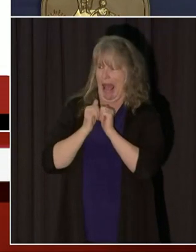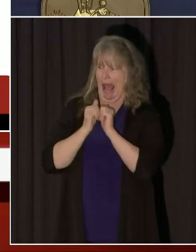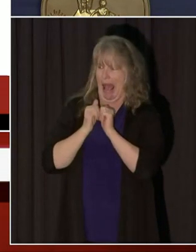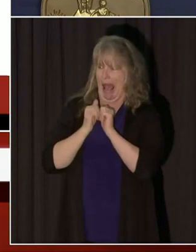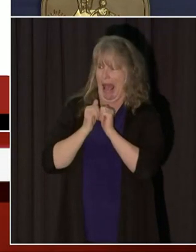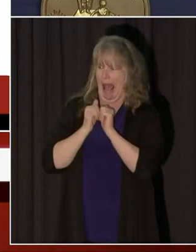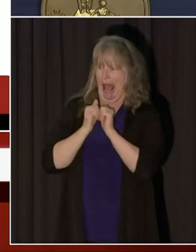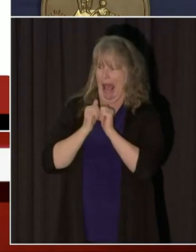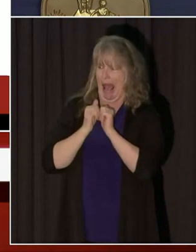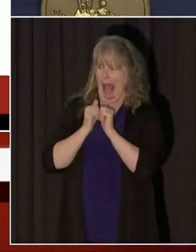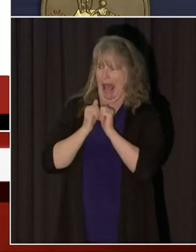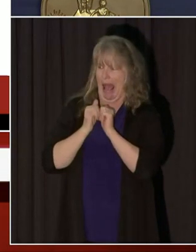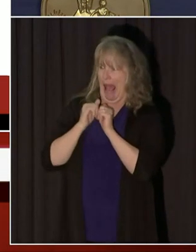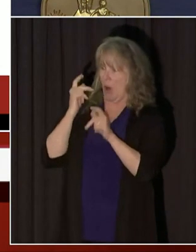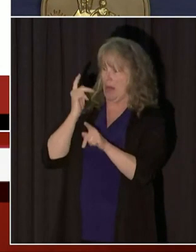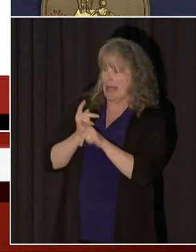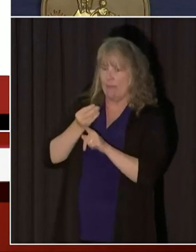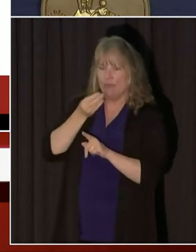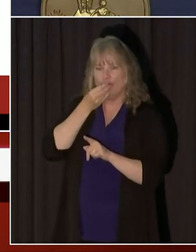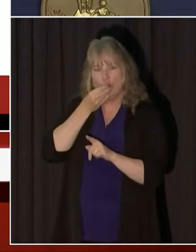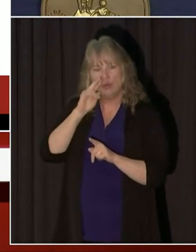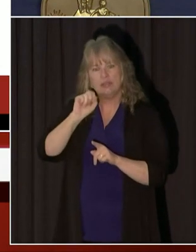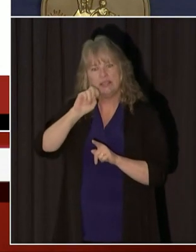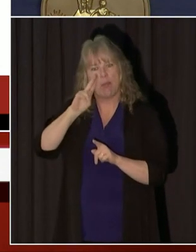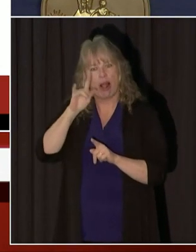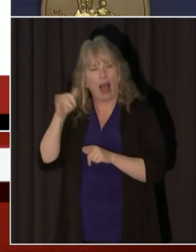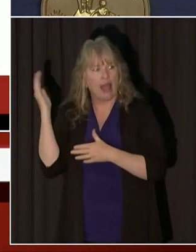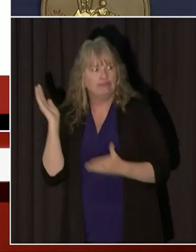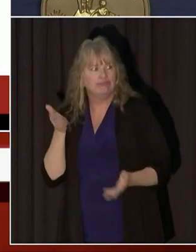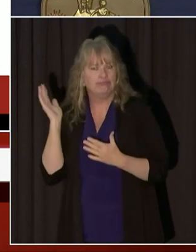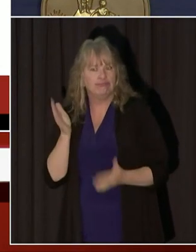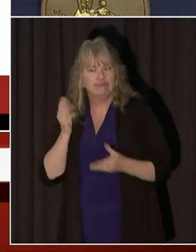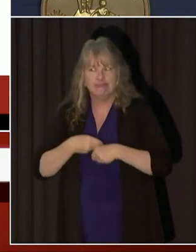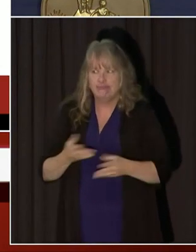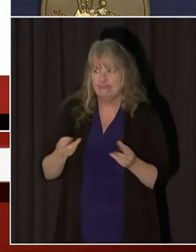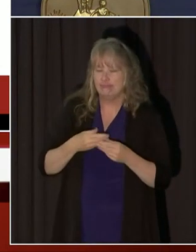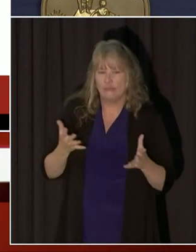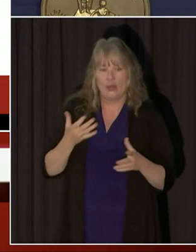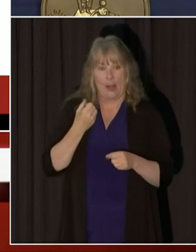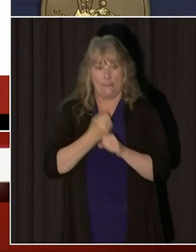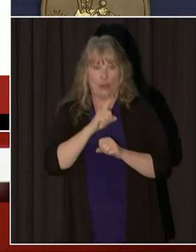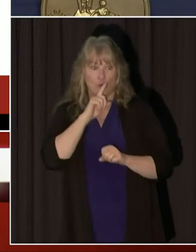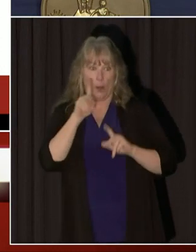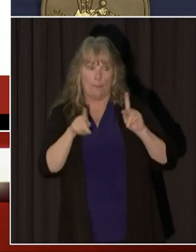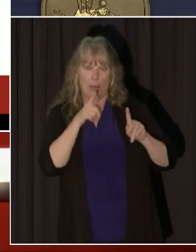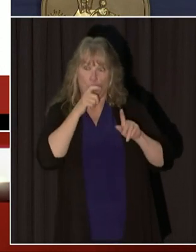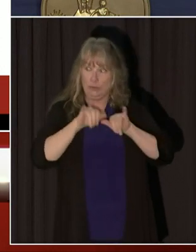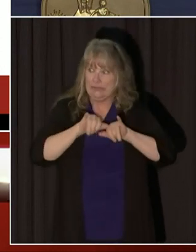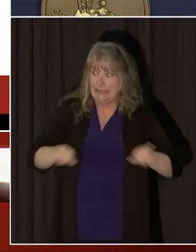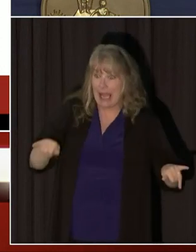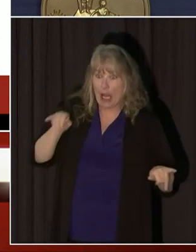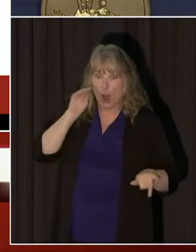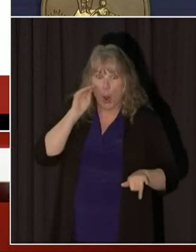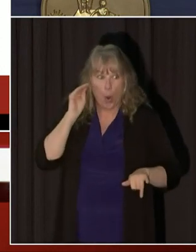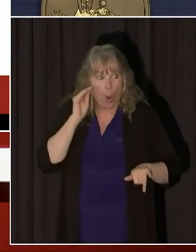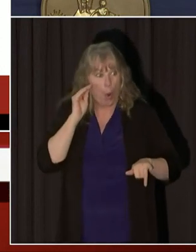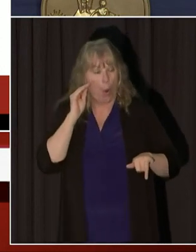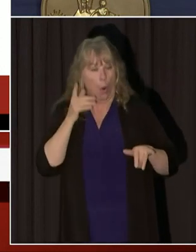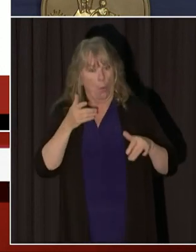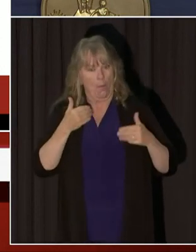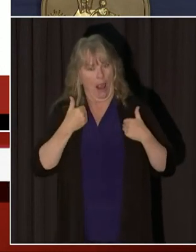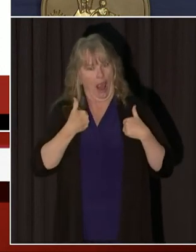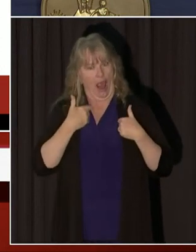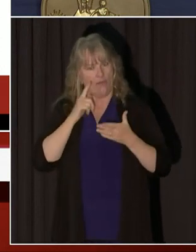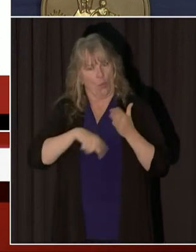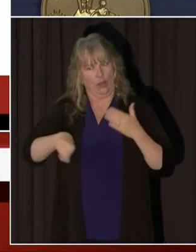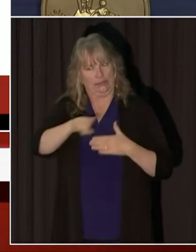going and making sure that people can isolate in their homes. Taking care of